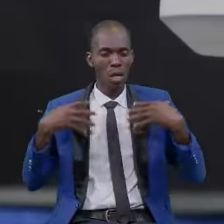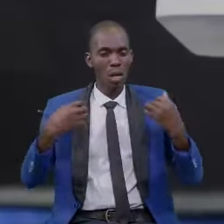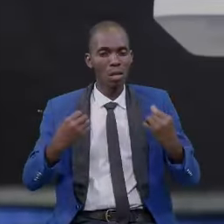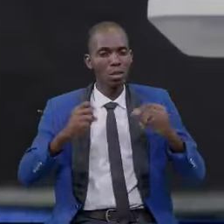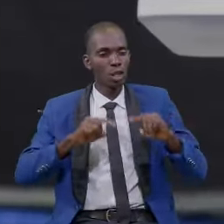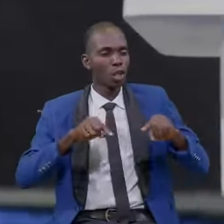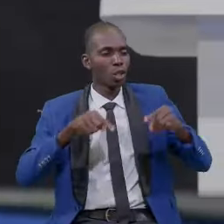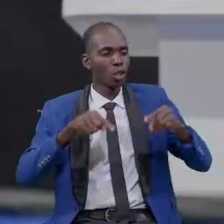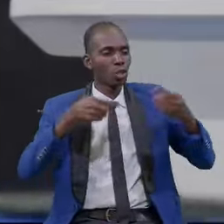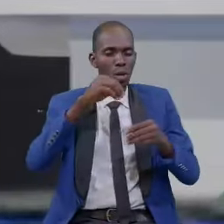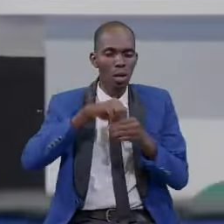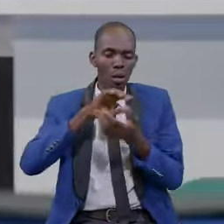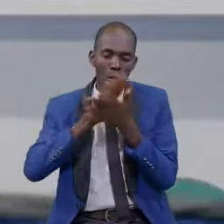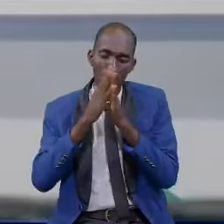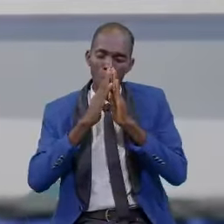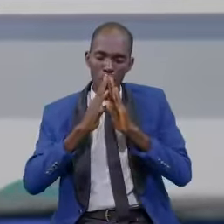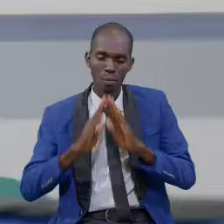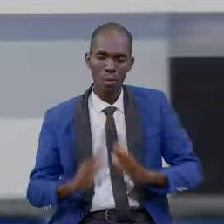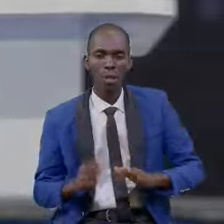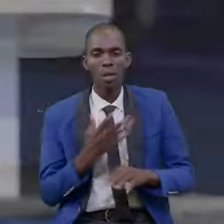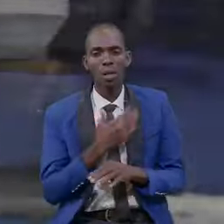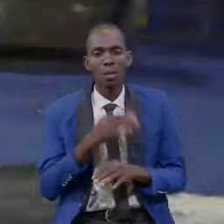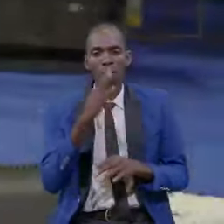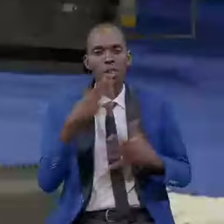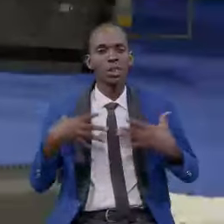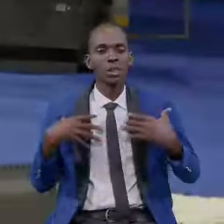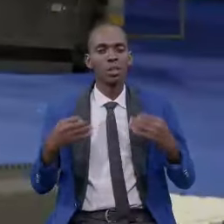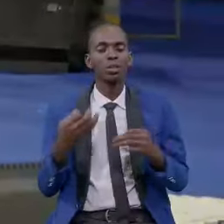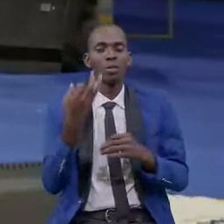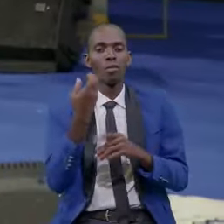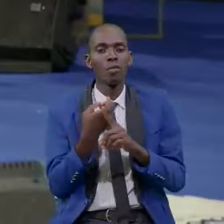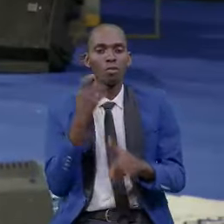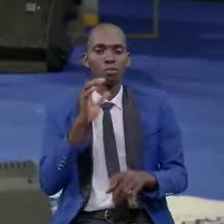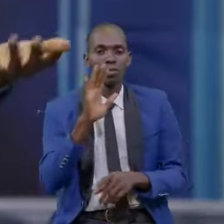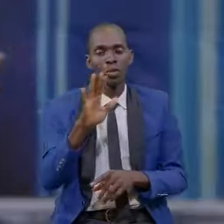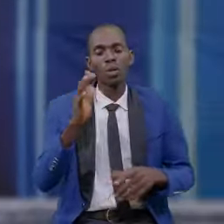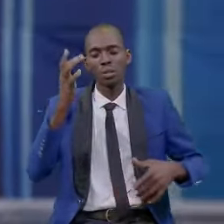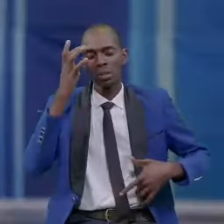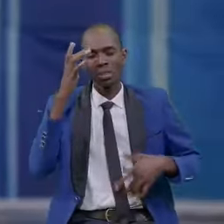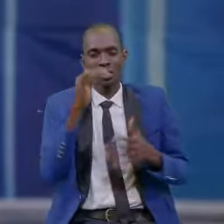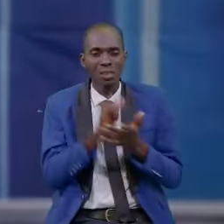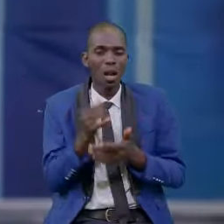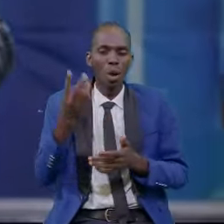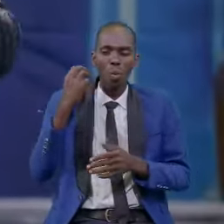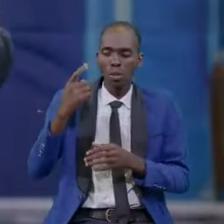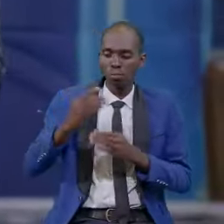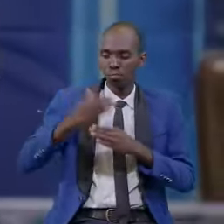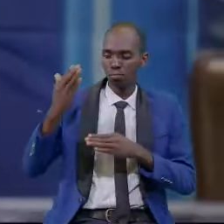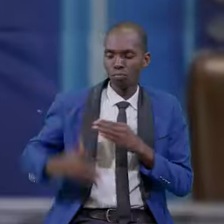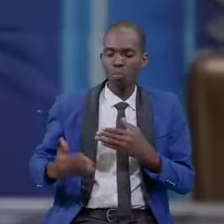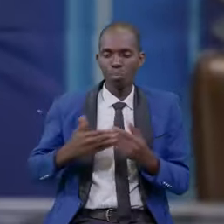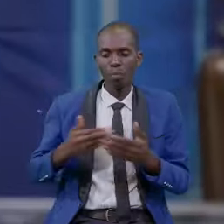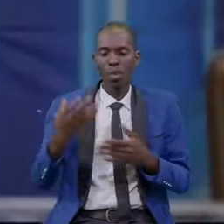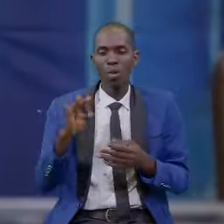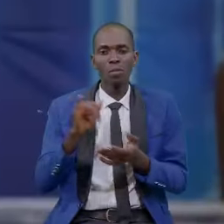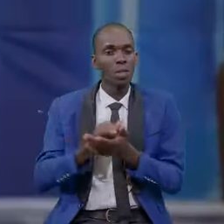of thy plague. I read that to you to tell you. That was the conclusion as the woman came to the Lord. Let me read the story